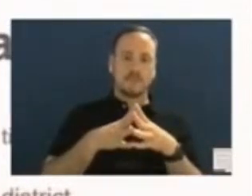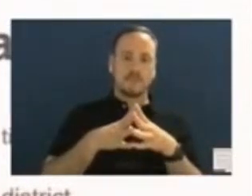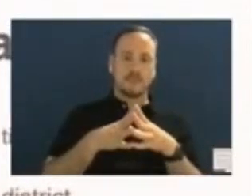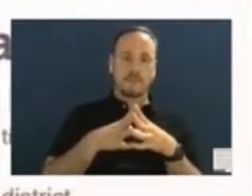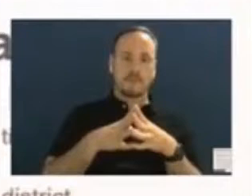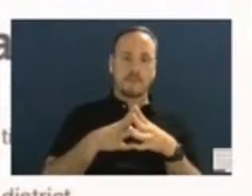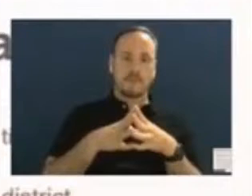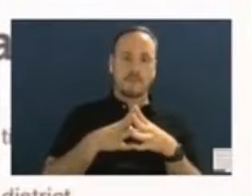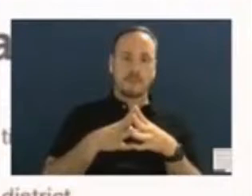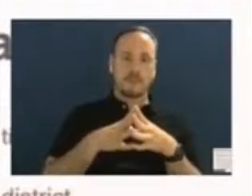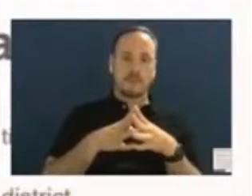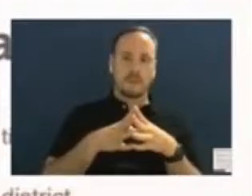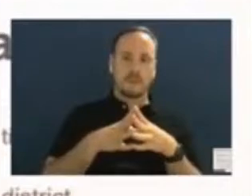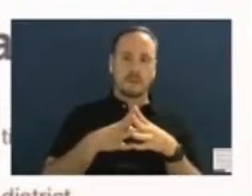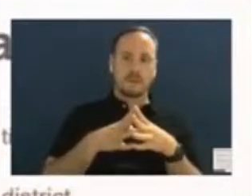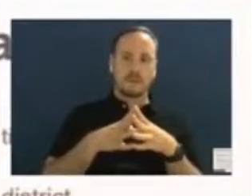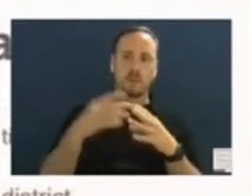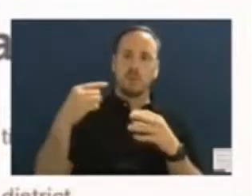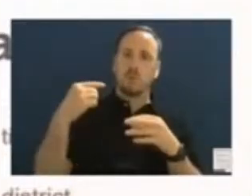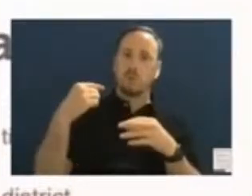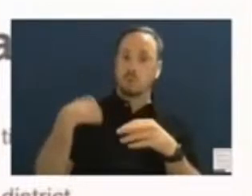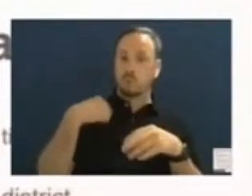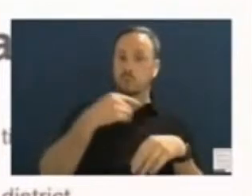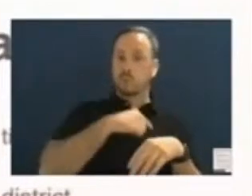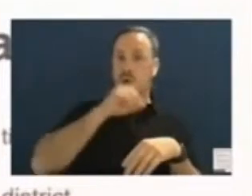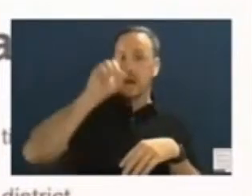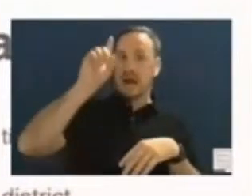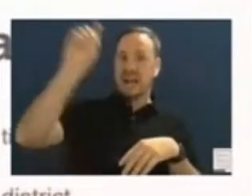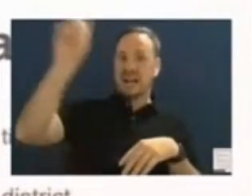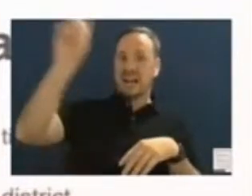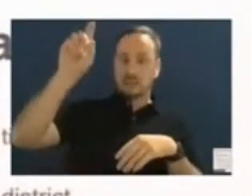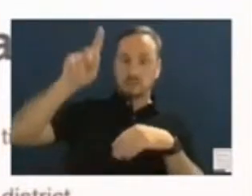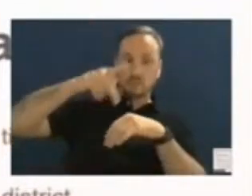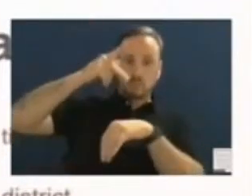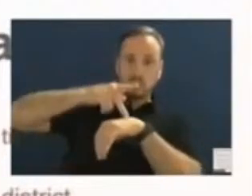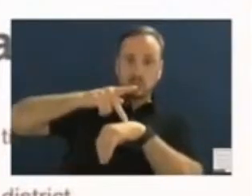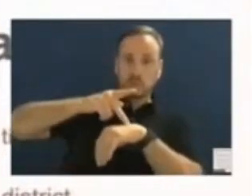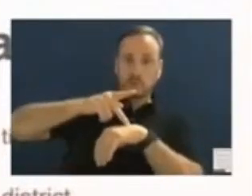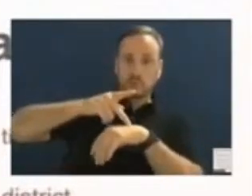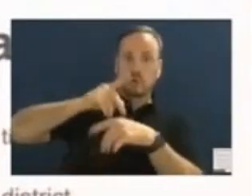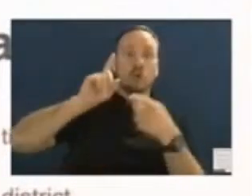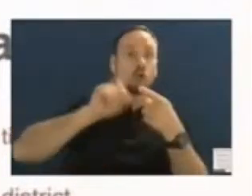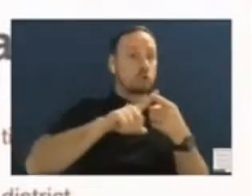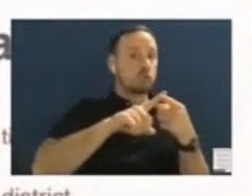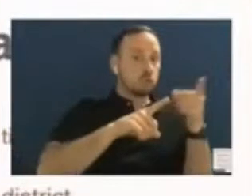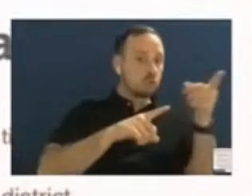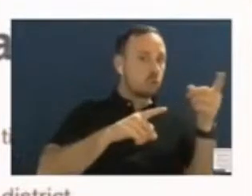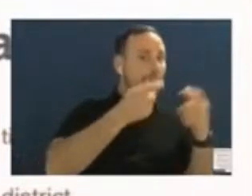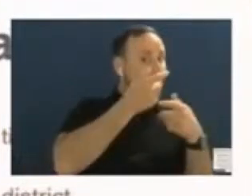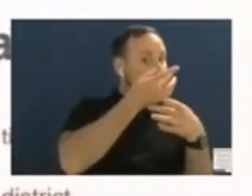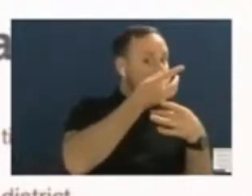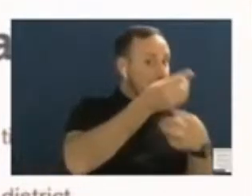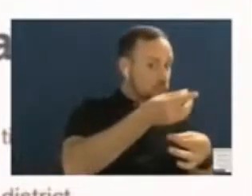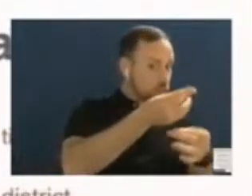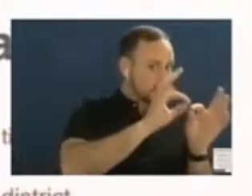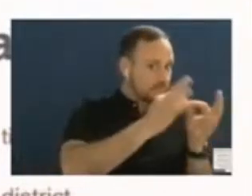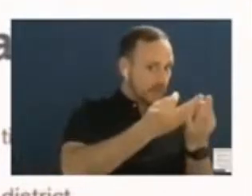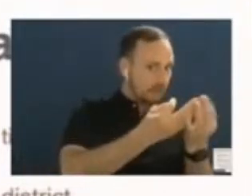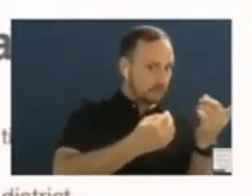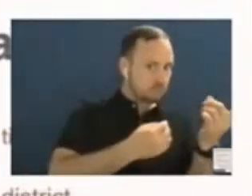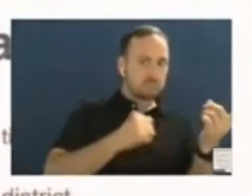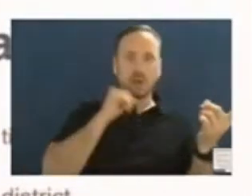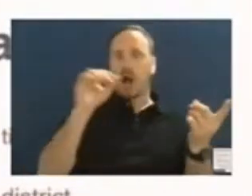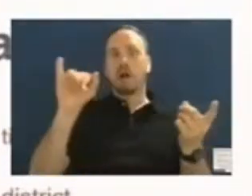to interested families. We are not in a situation where we want to mass distribute. We want to make sure that we are using our resources